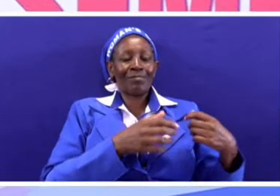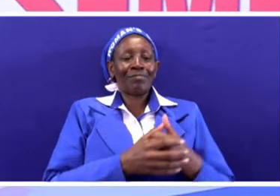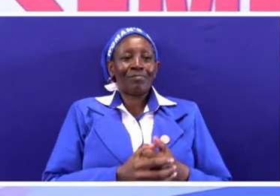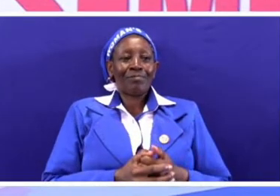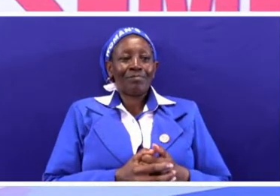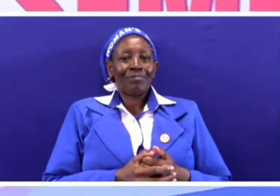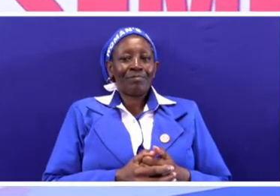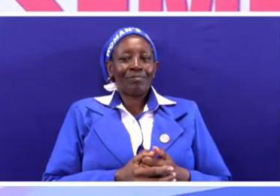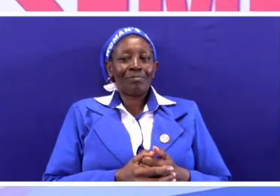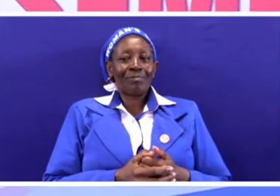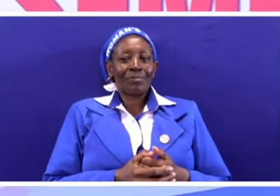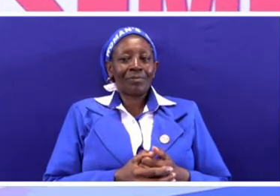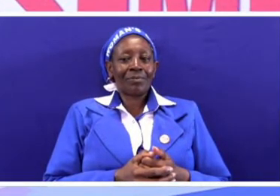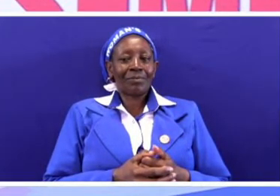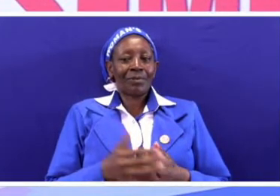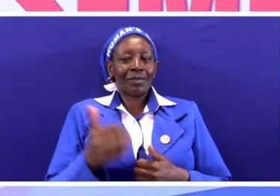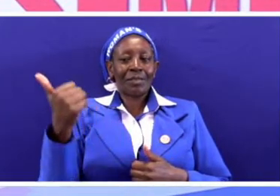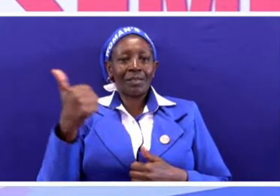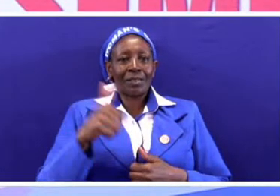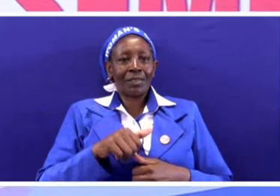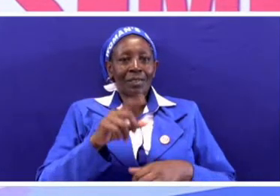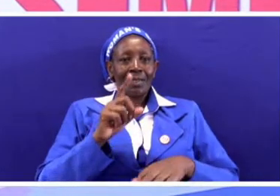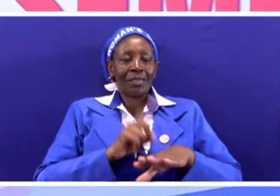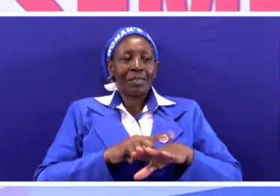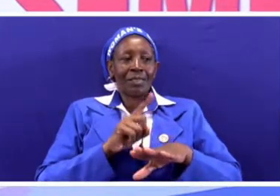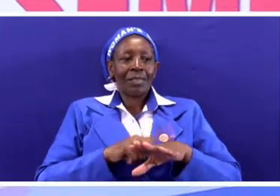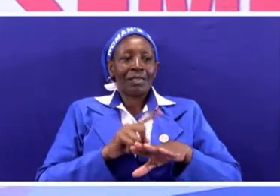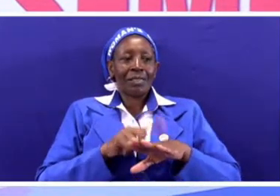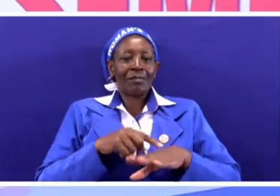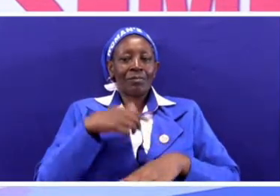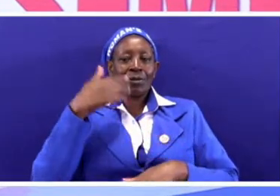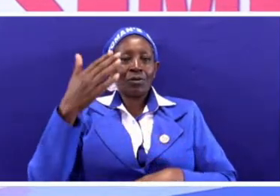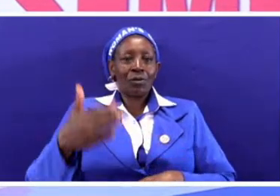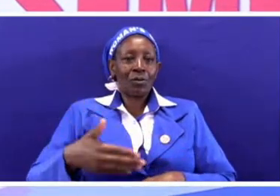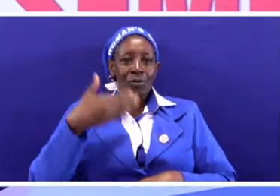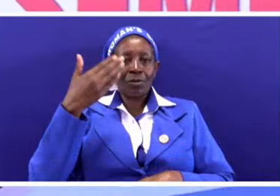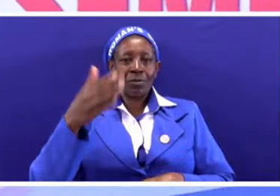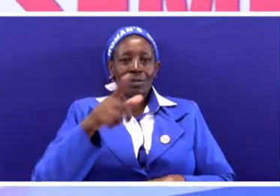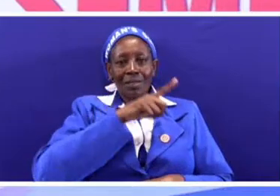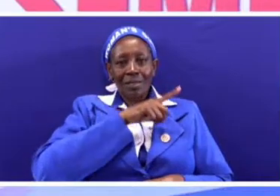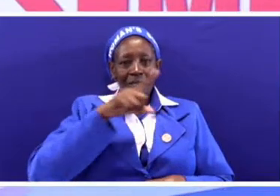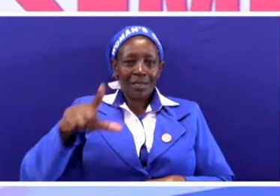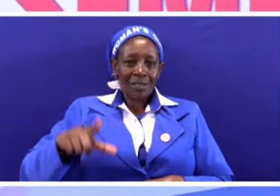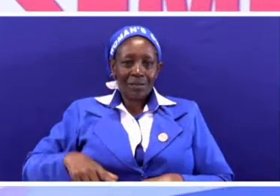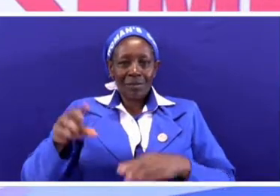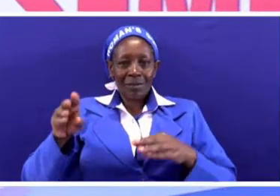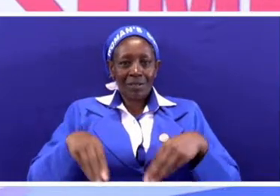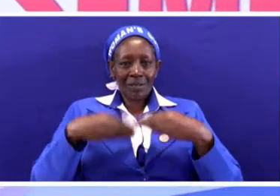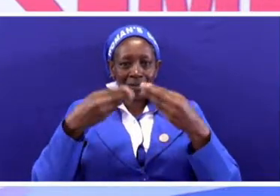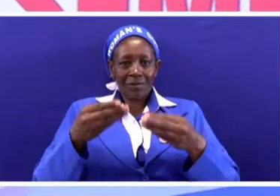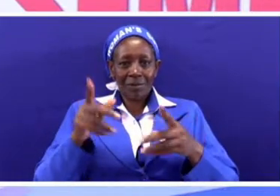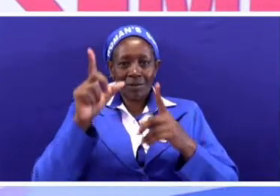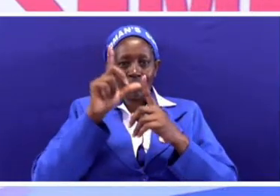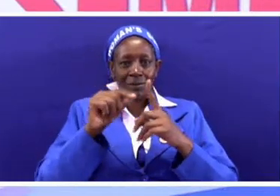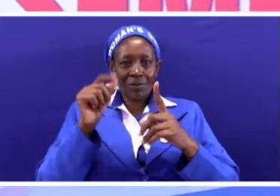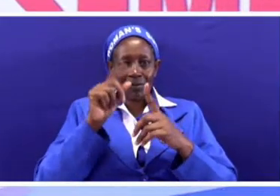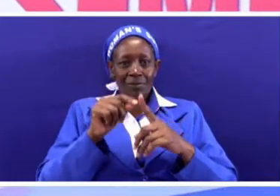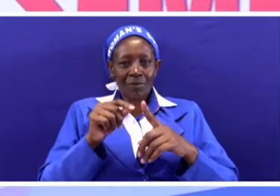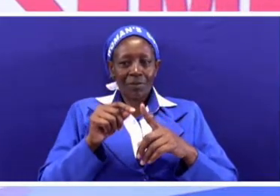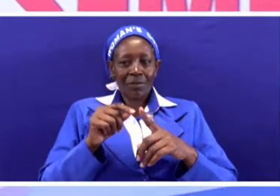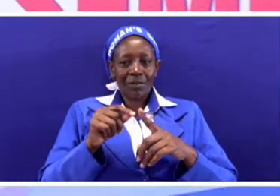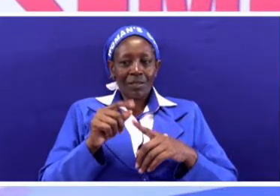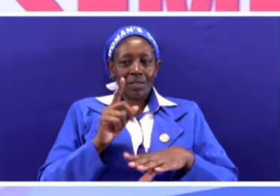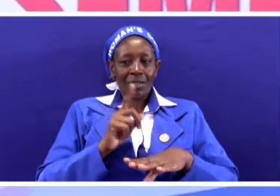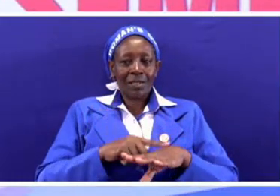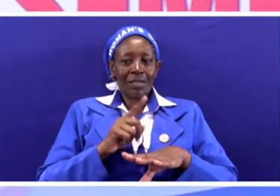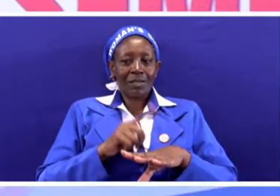At any given time, always the Lord provide the word of the moment, the way to go.